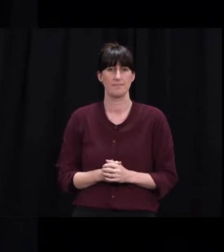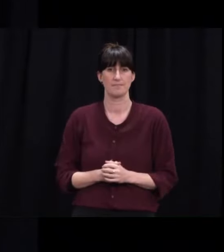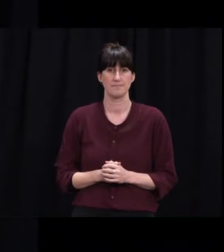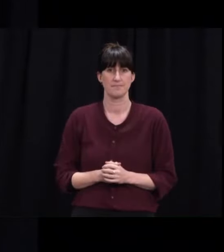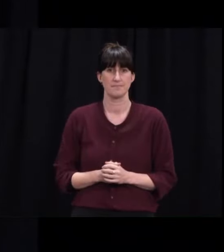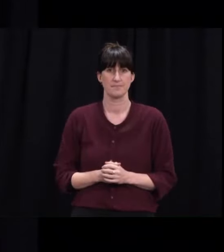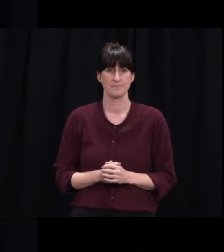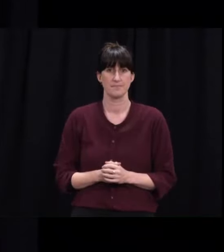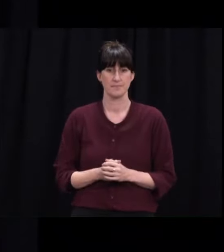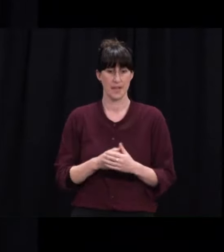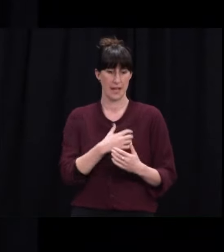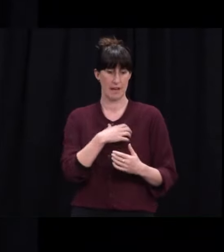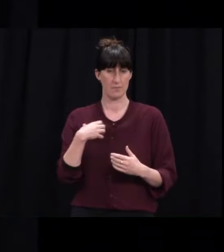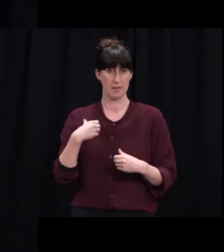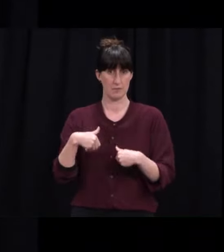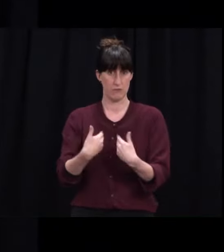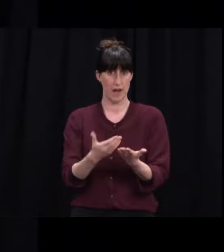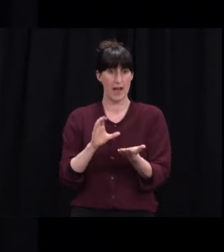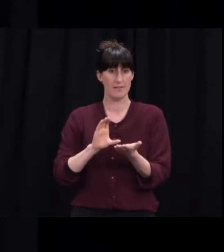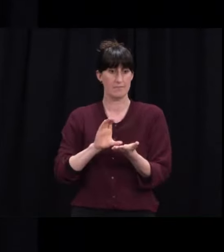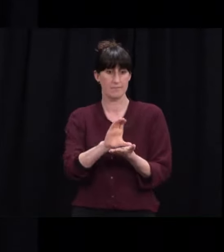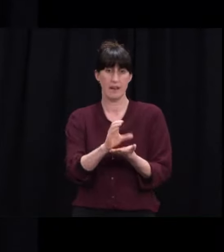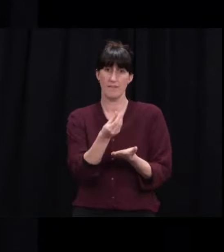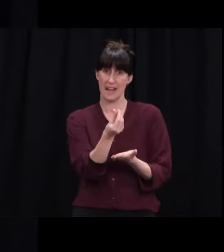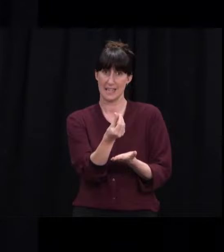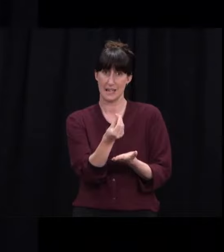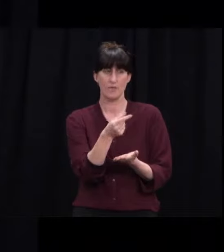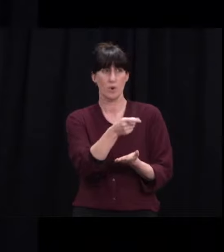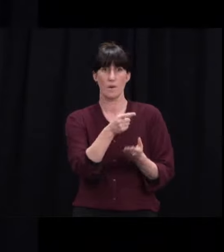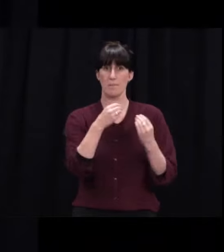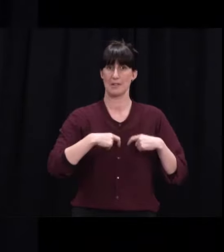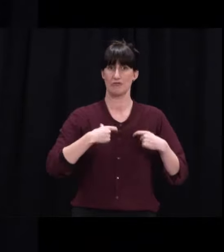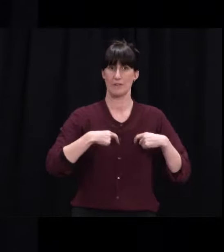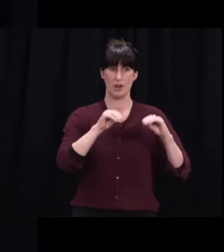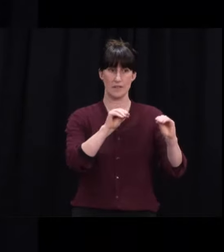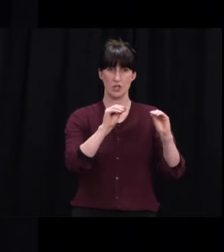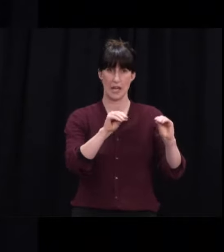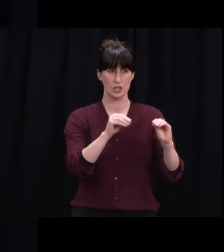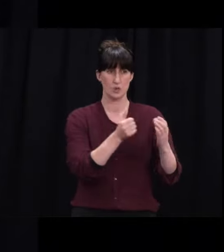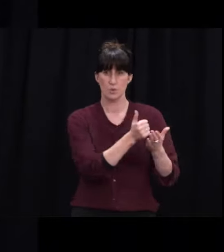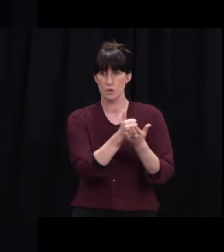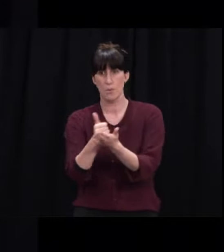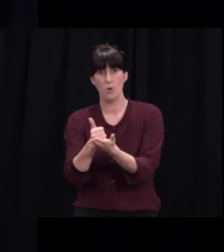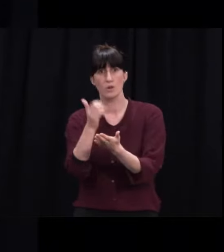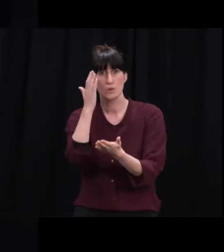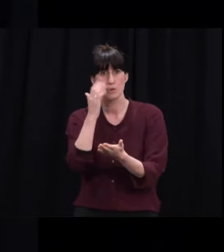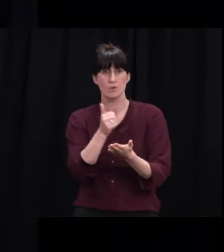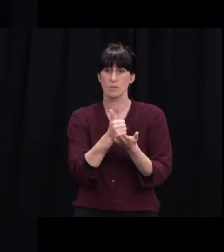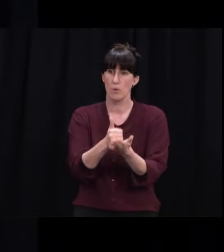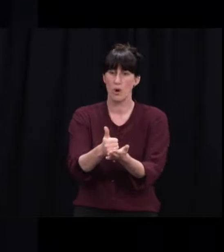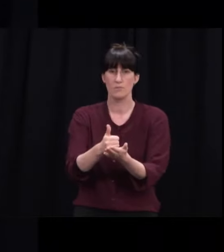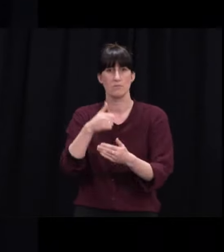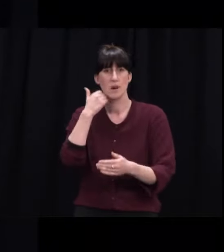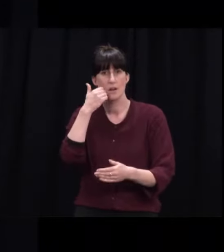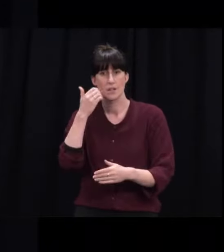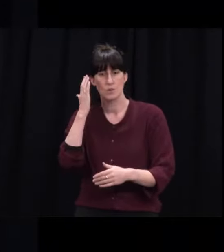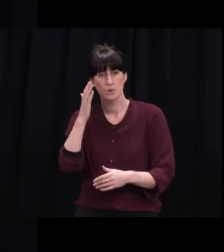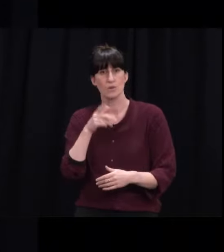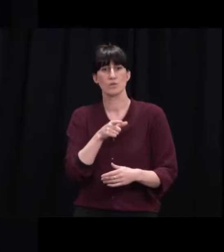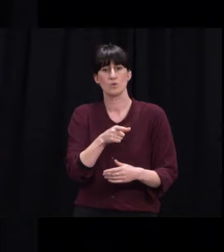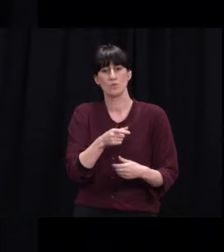funding available to the Ministry of Education so that they can support schools and kura to meet the costs of providing materials to young